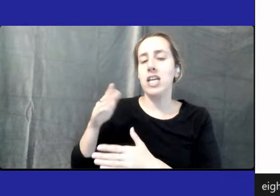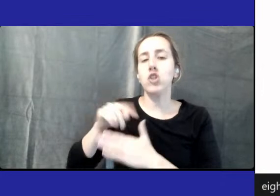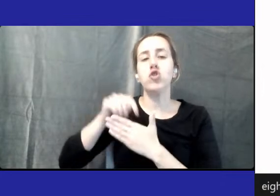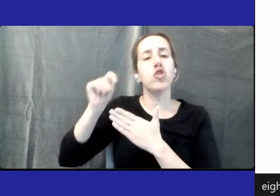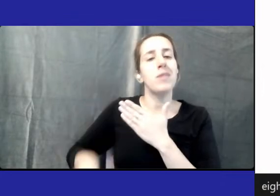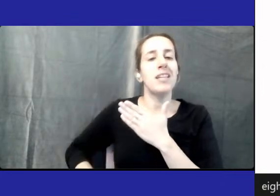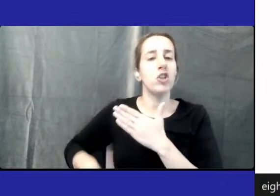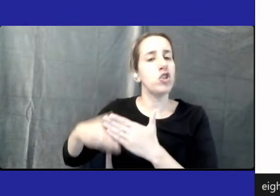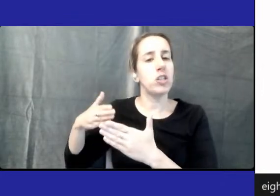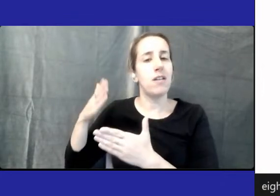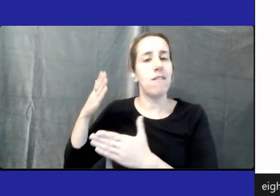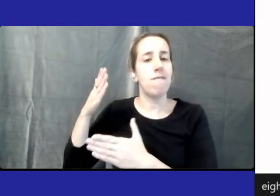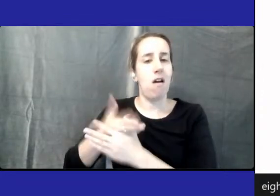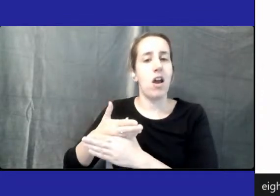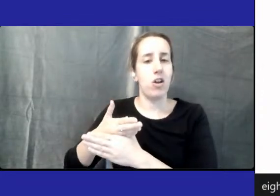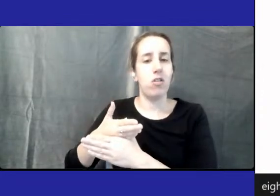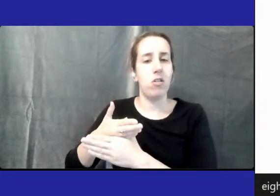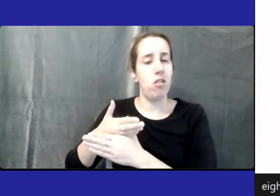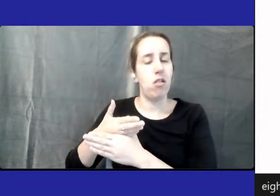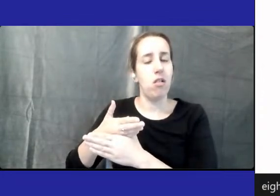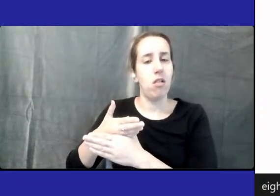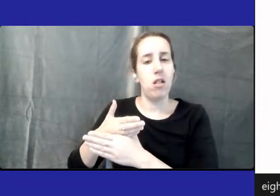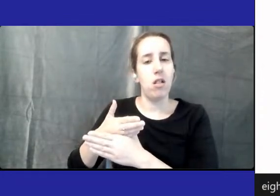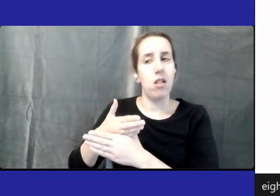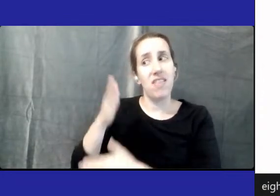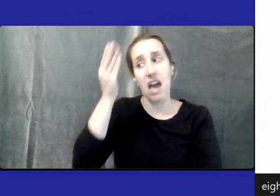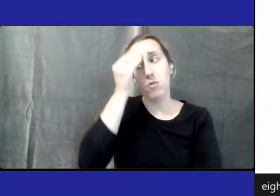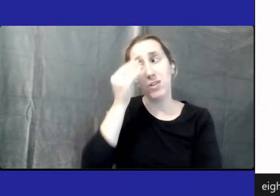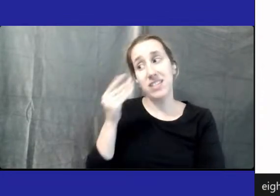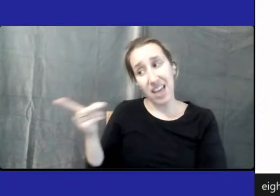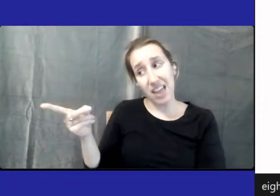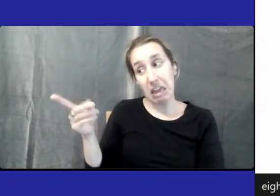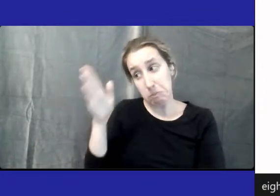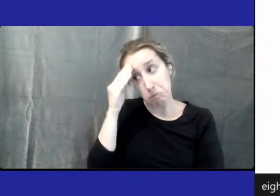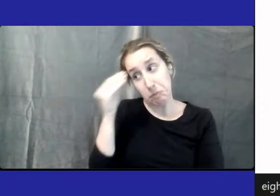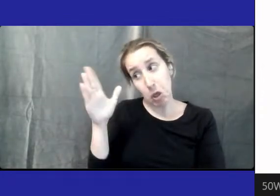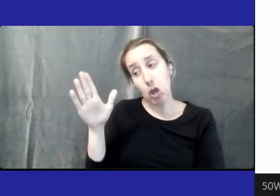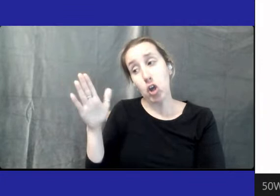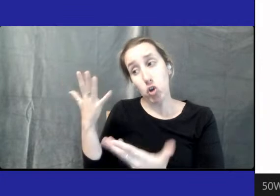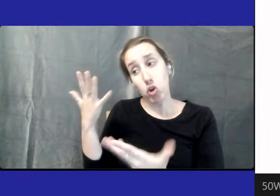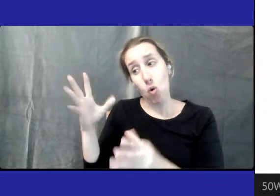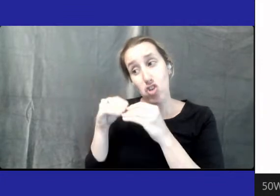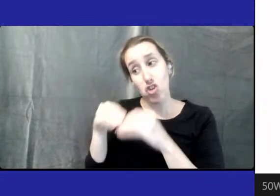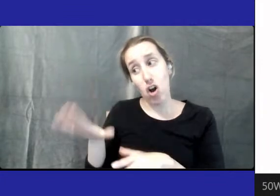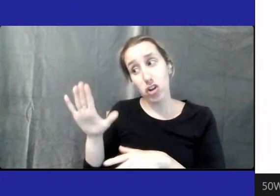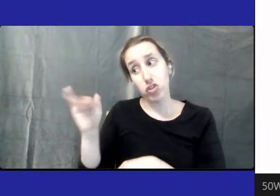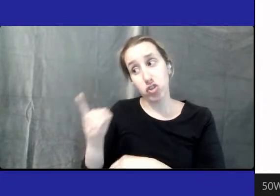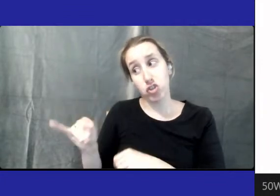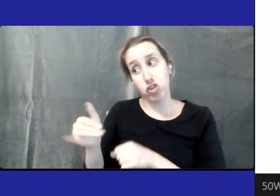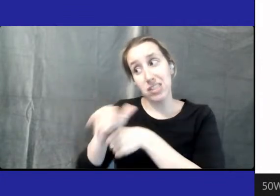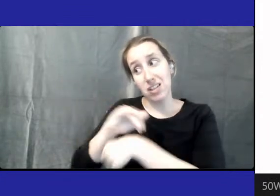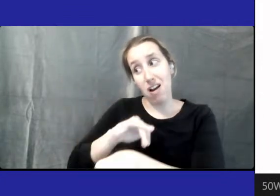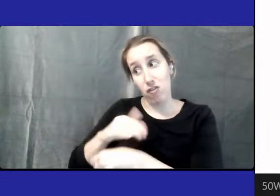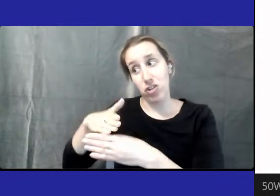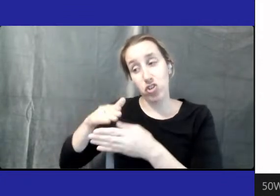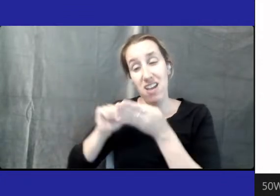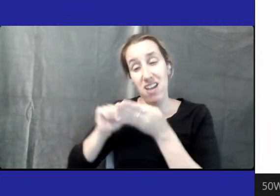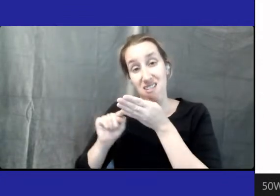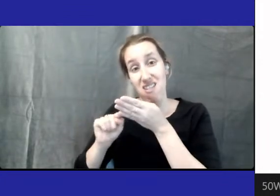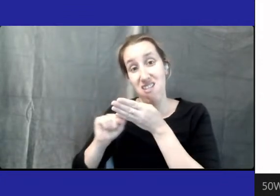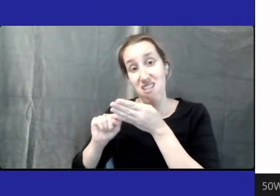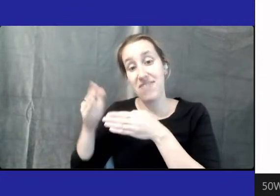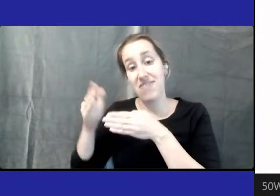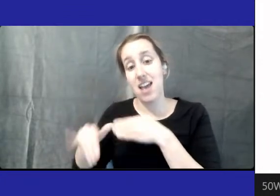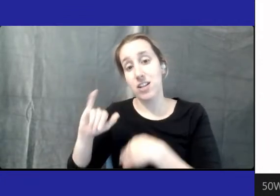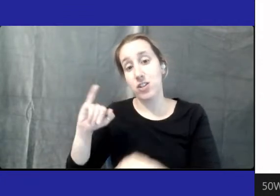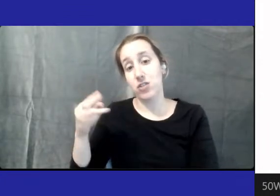HRA to tell them that they have actually will lose their Medicaid, have lost their Medicaid coverage as of the end of June. I'll say a little bit more